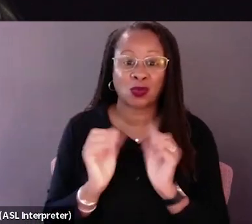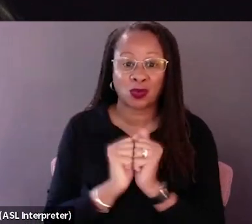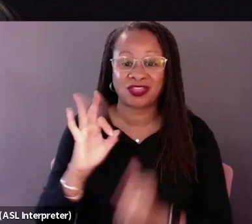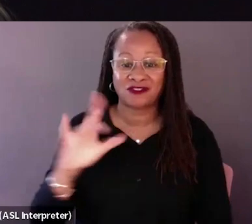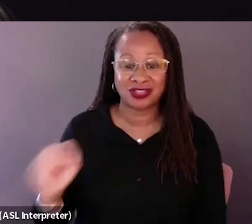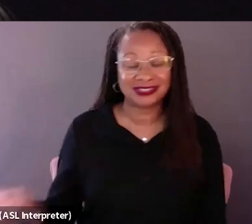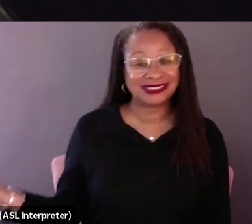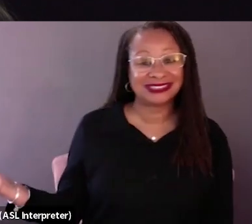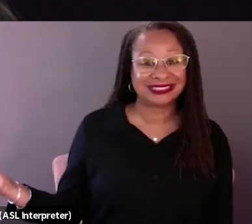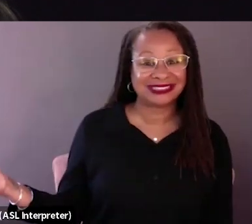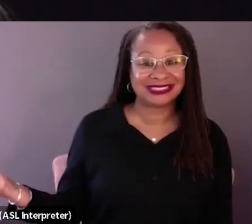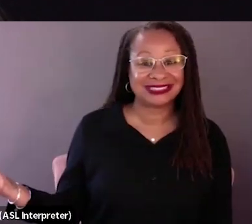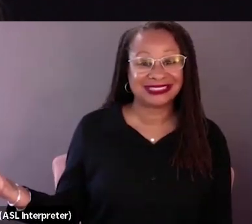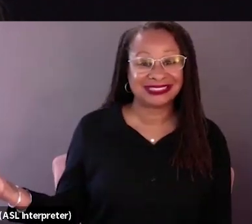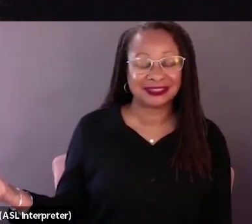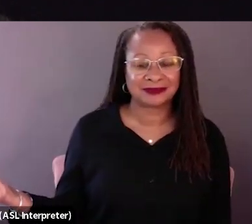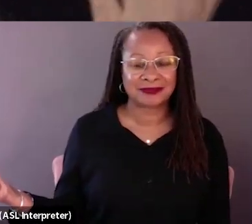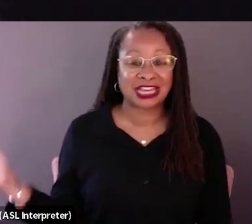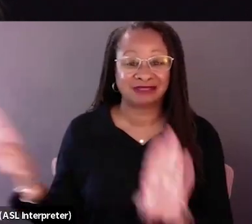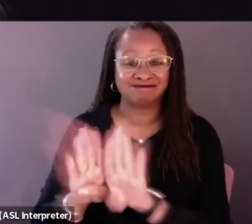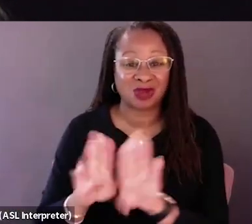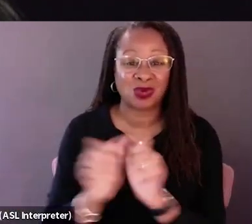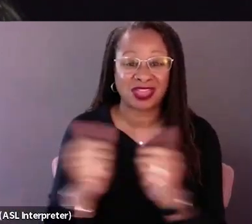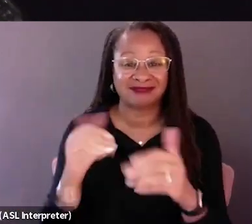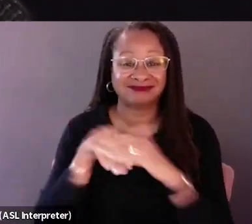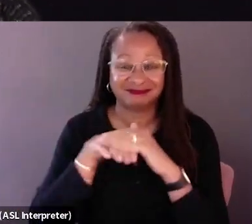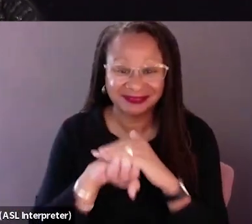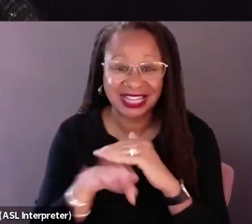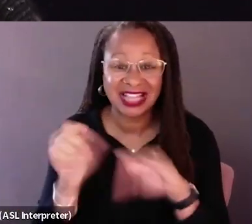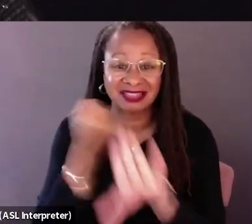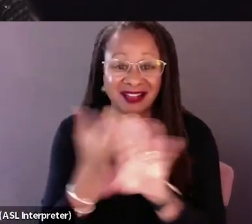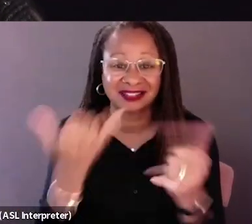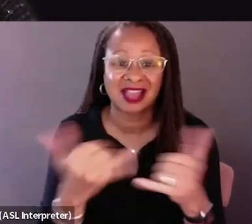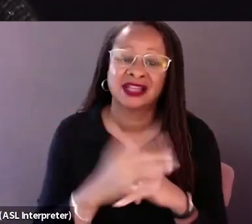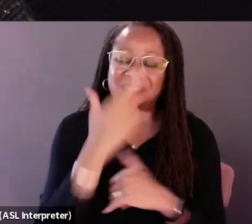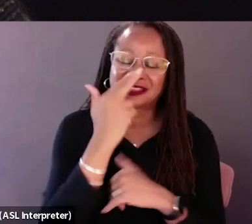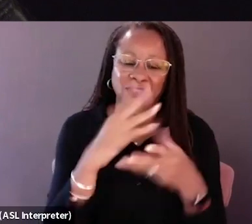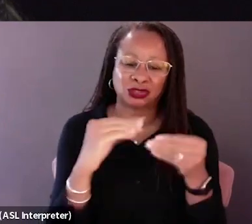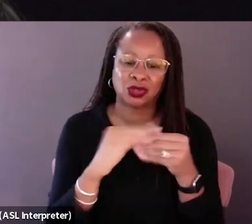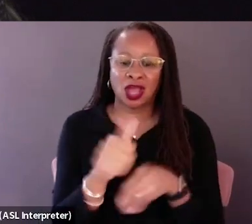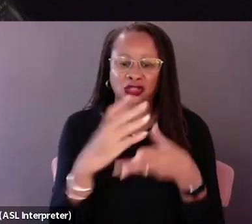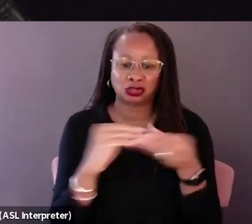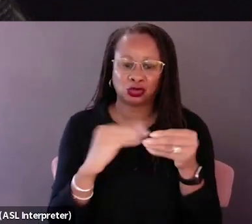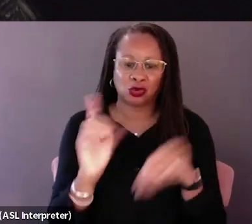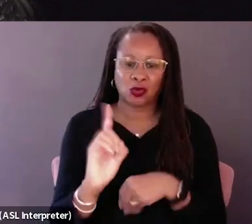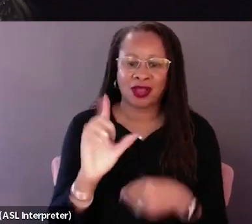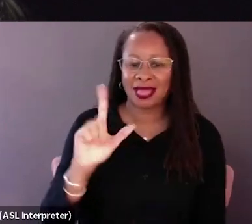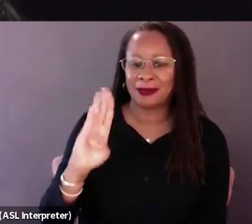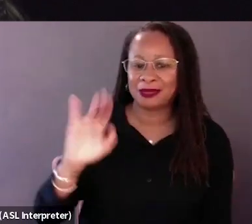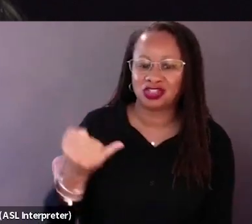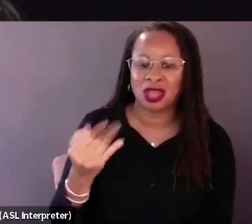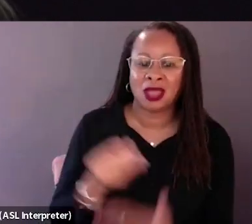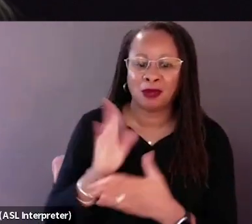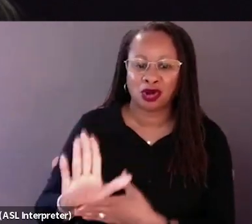of it, it's shut and she couldn't get back in. But yeah, I think there was just really, funny stories. There was another one where LBJ, bought her a diamond ring.